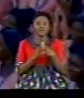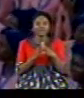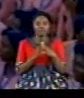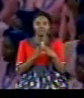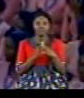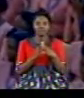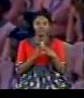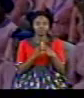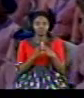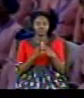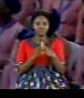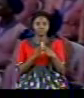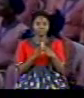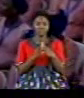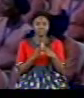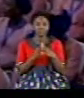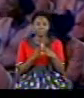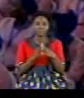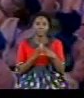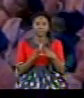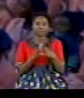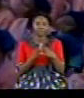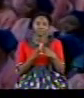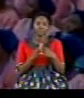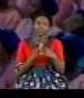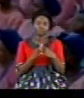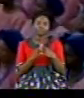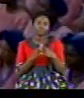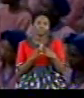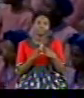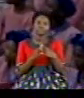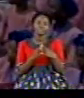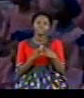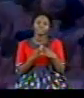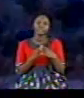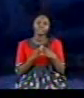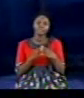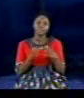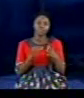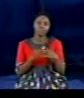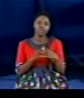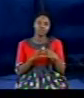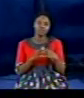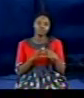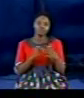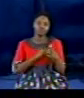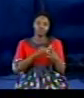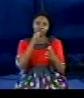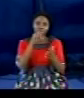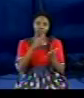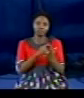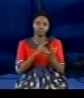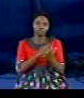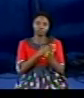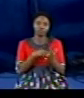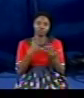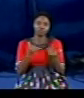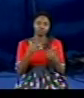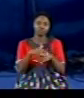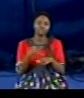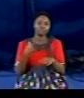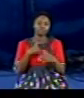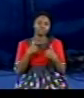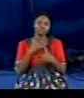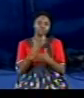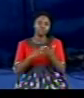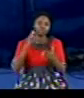Hallelujah. I am Brokeli Best Davids. I'm a medical doctor. And tonight we have some testifiers that